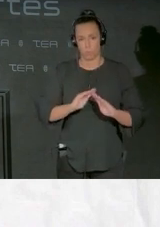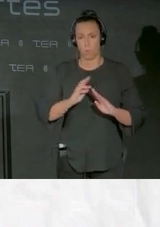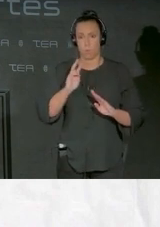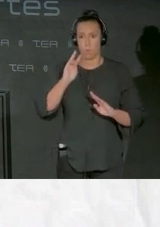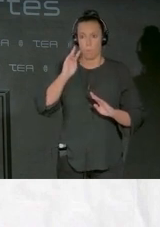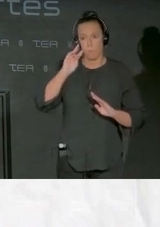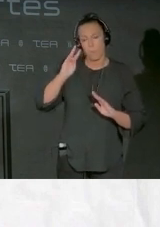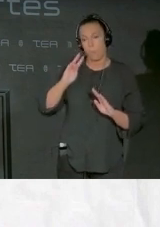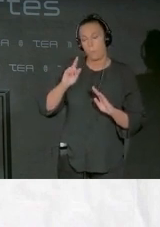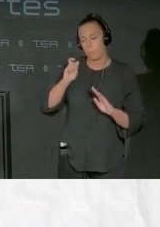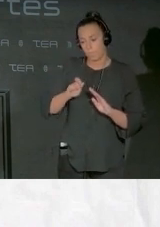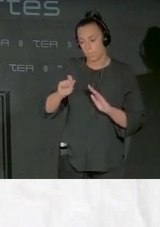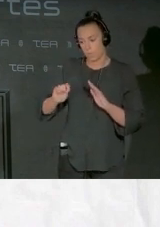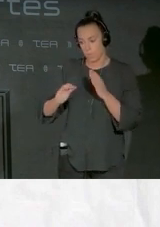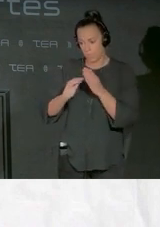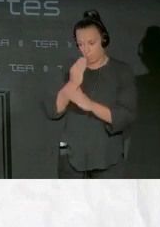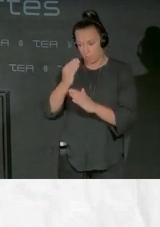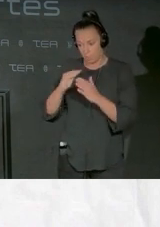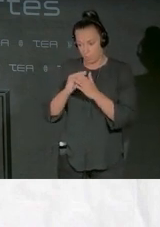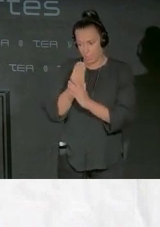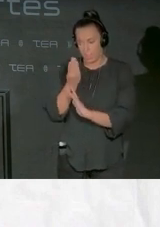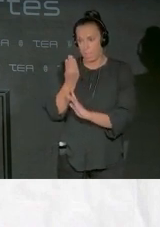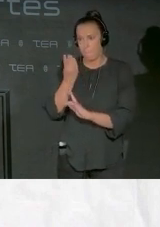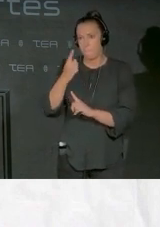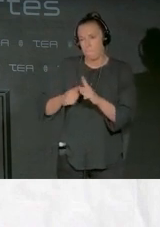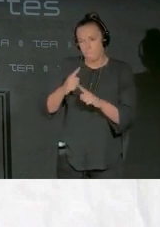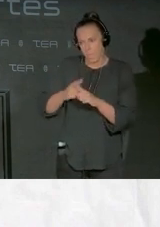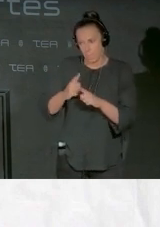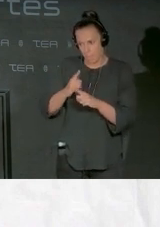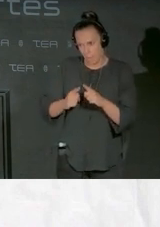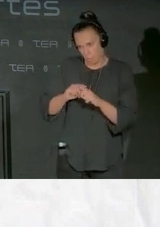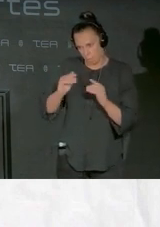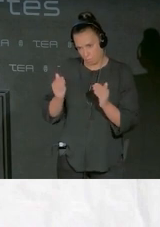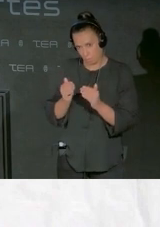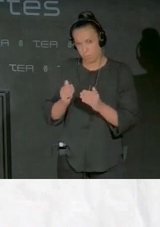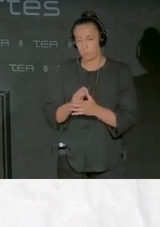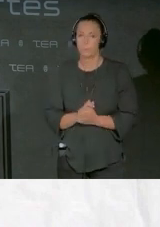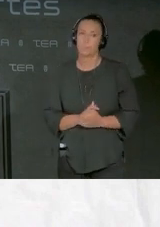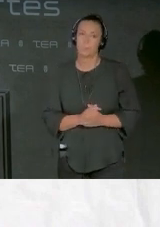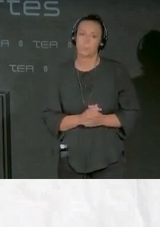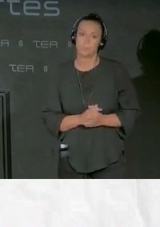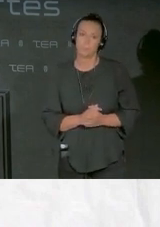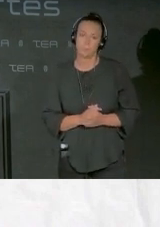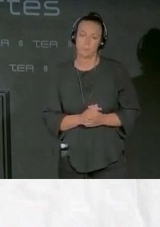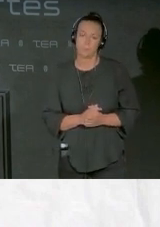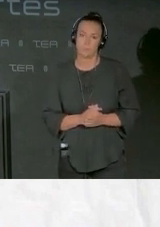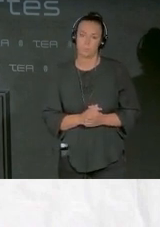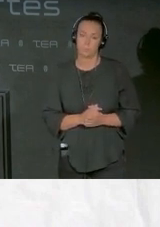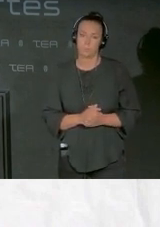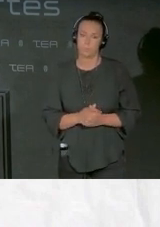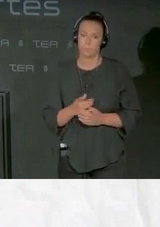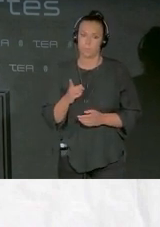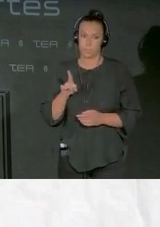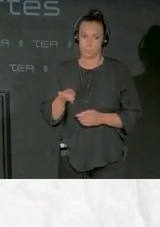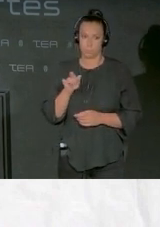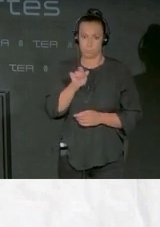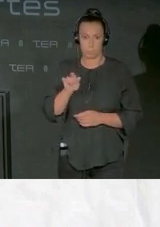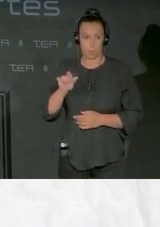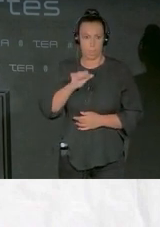only metrics by which you should judge a company. There are lots of freelancers as well in the sector, but still, in terms